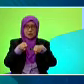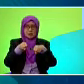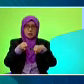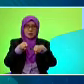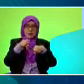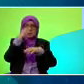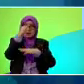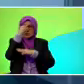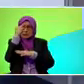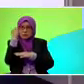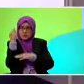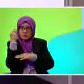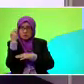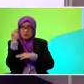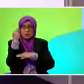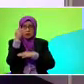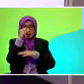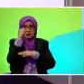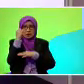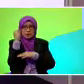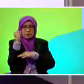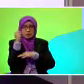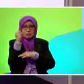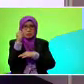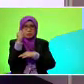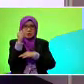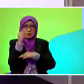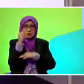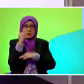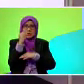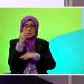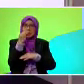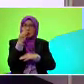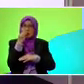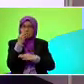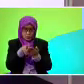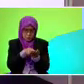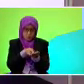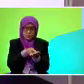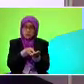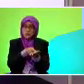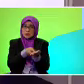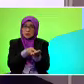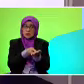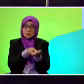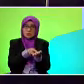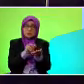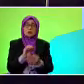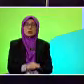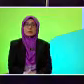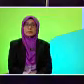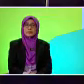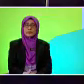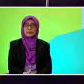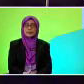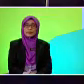salmonella and find out what salmonella can actually do. When we talk about food poisoning, Yep. what comes into mind, Irfan?